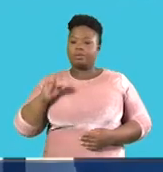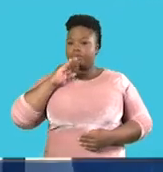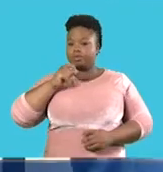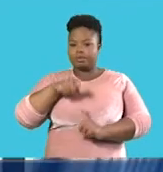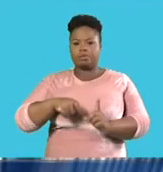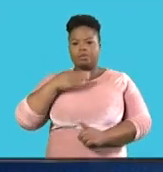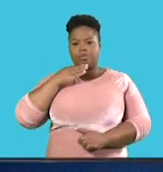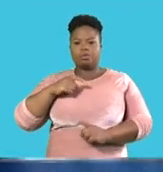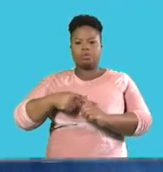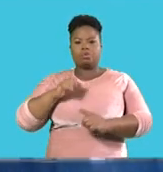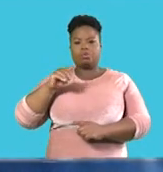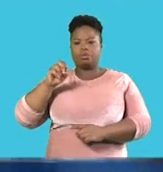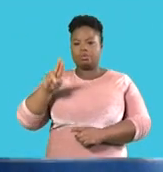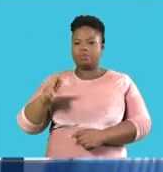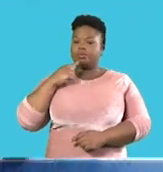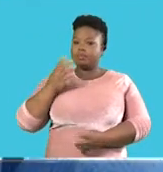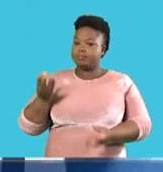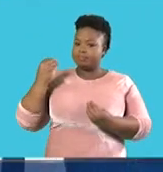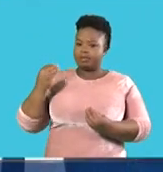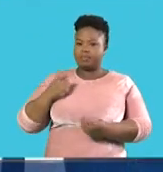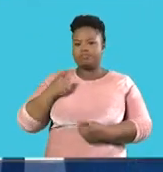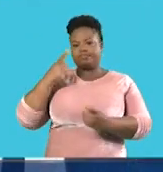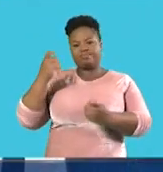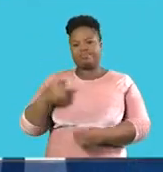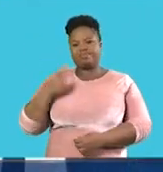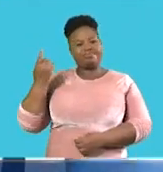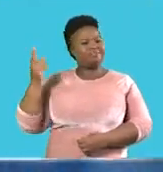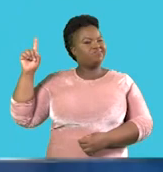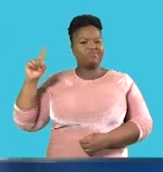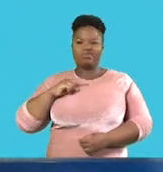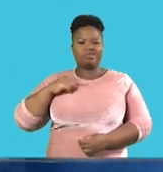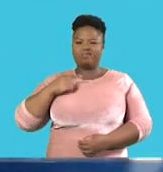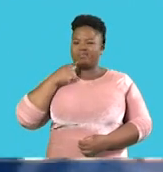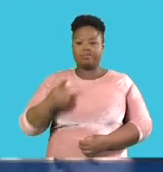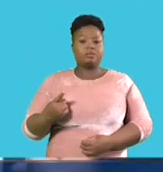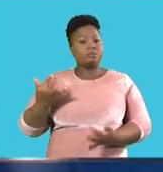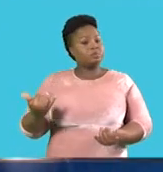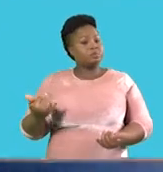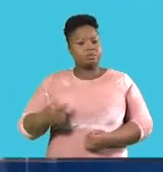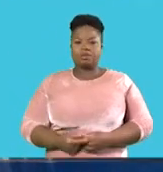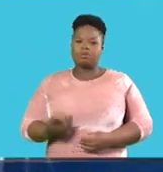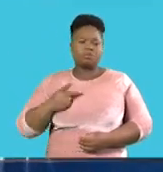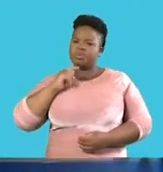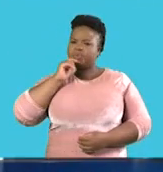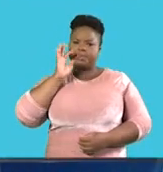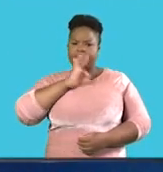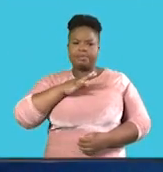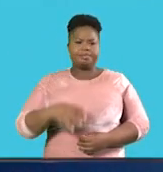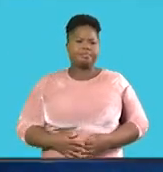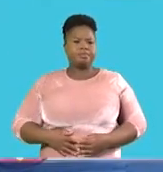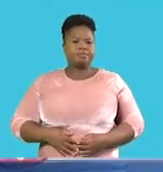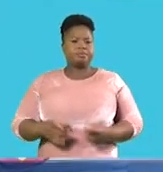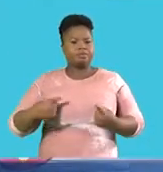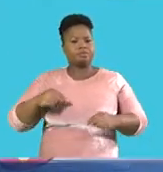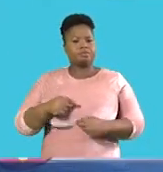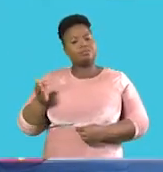Lindo Kuhlekulu, who received the memorandum, dismisses some of the allegations, claiming that they are untrue. The reason why we brought them